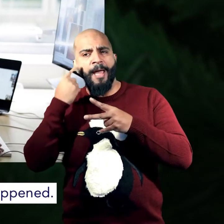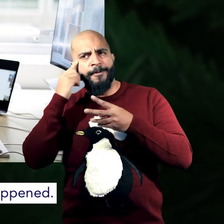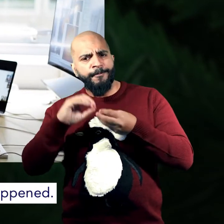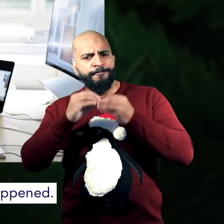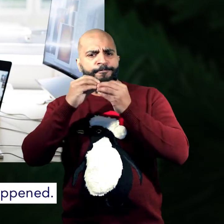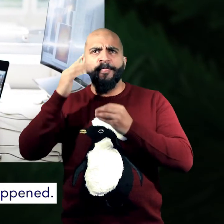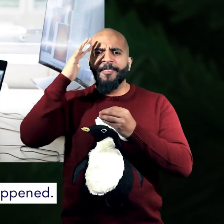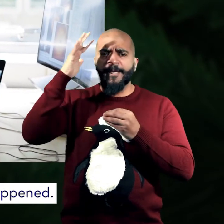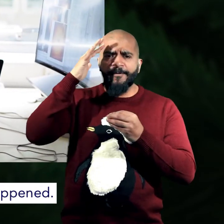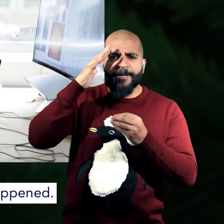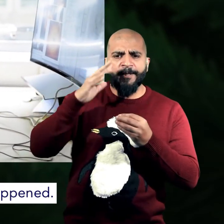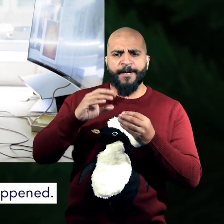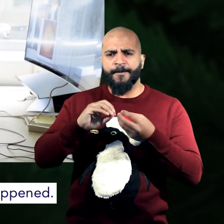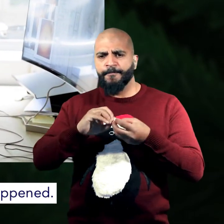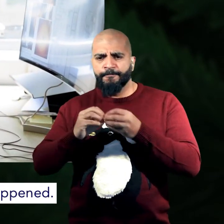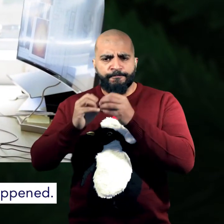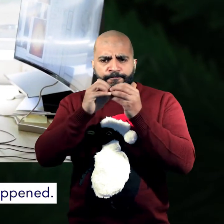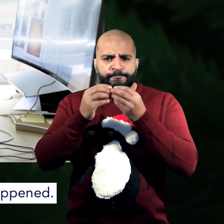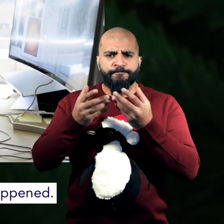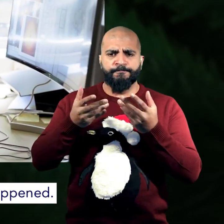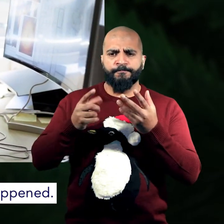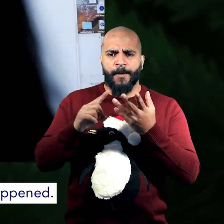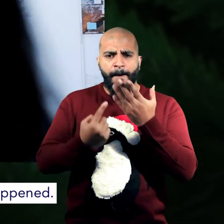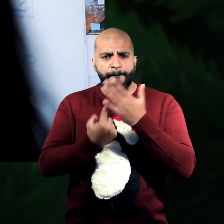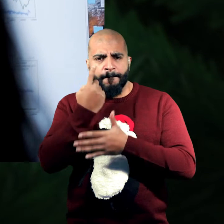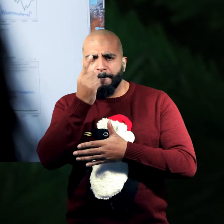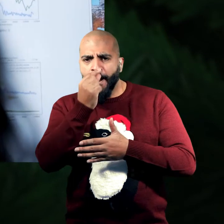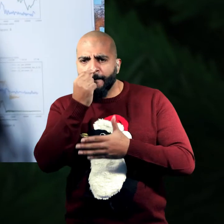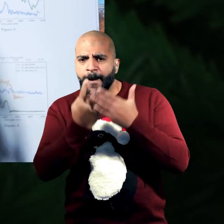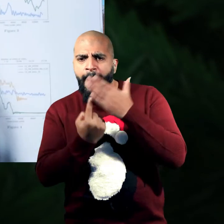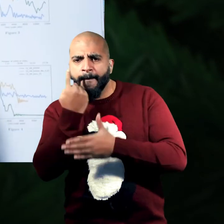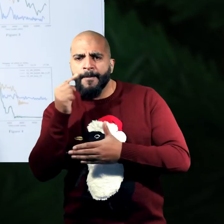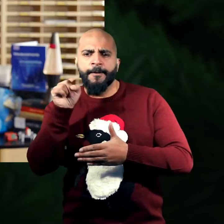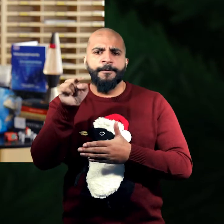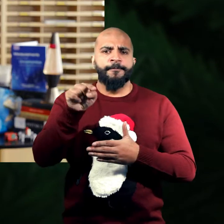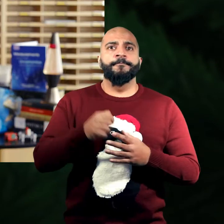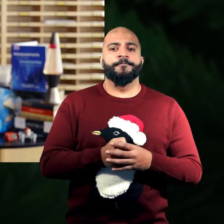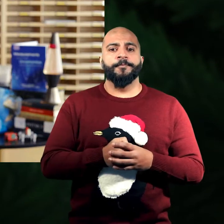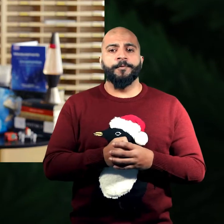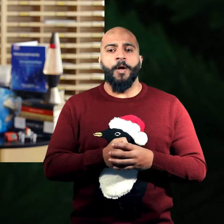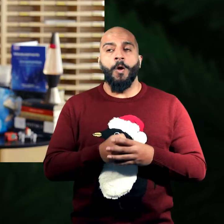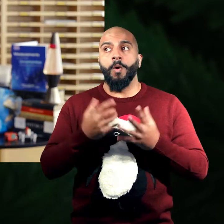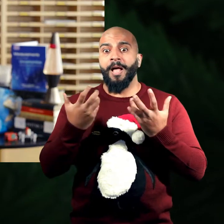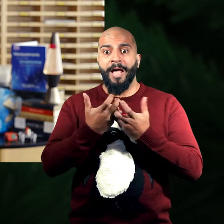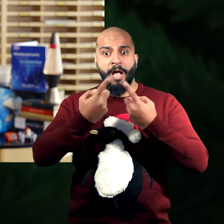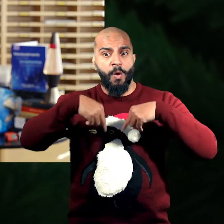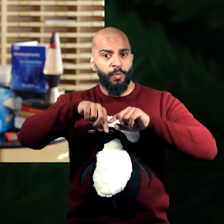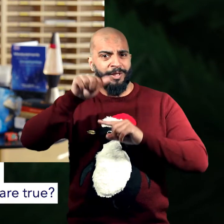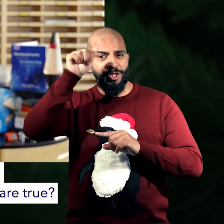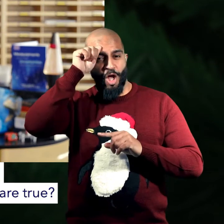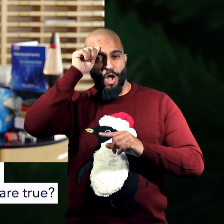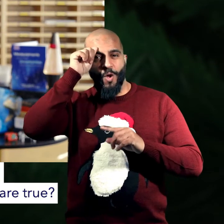theories, models, and predictions about what might have happened. But how do we